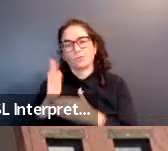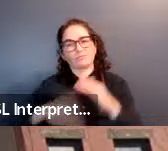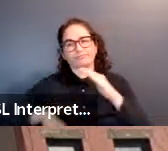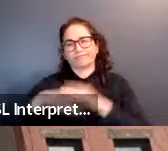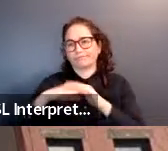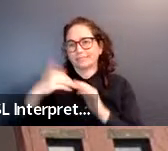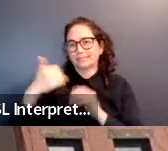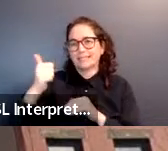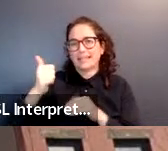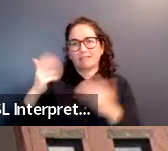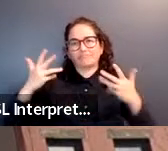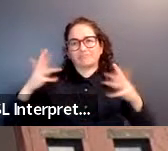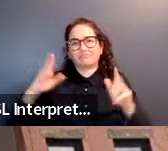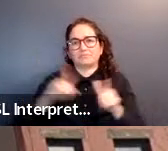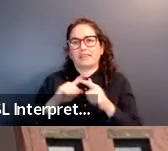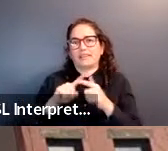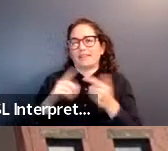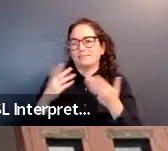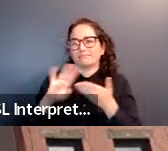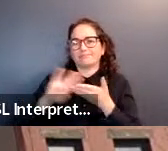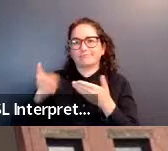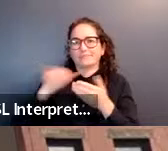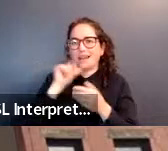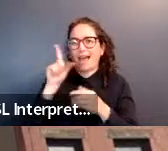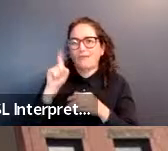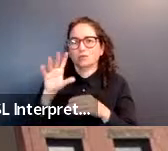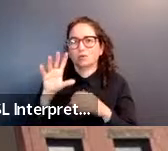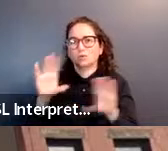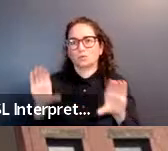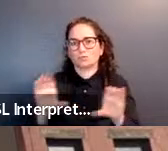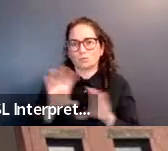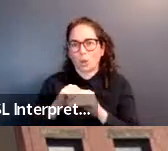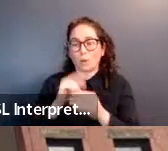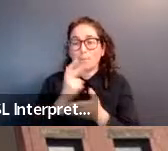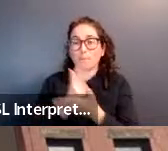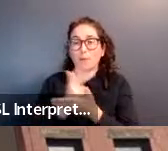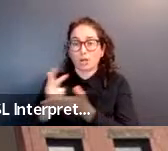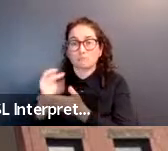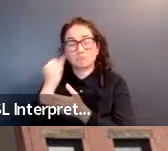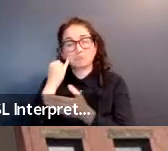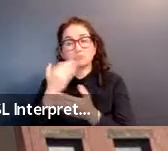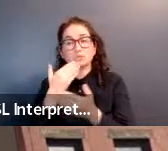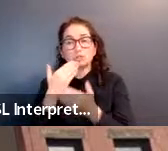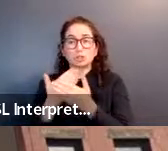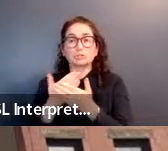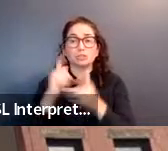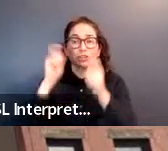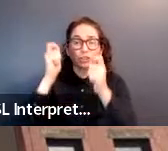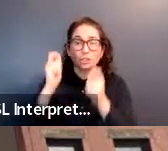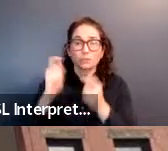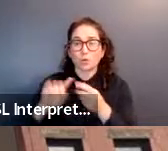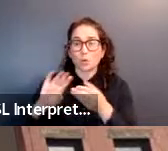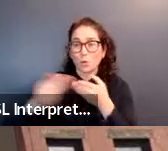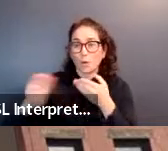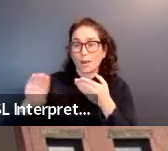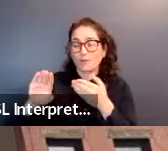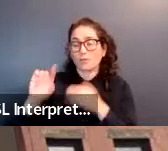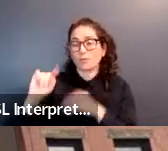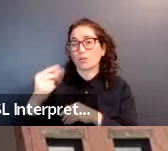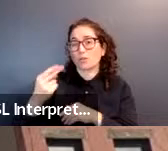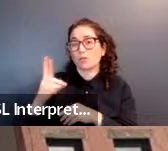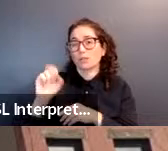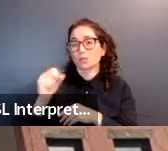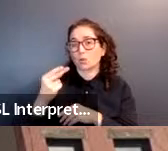call it a day, waive out of the parking. If we make intelligent adjustments to the waiver threshold here or